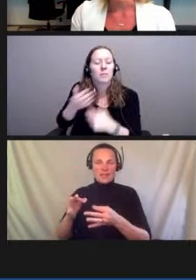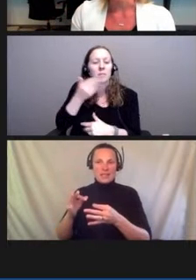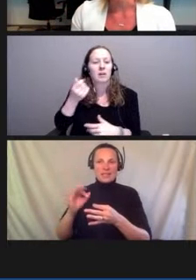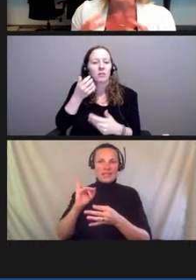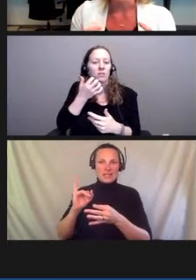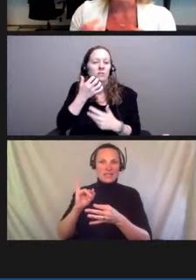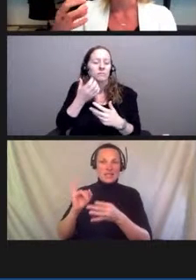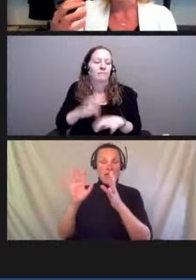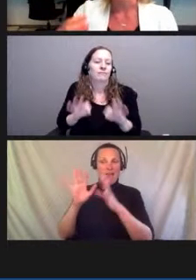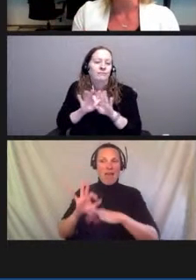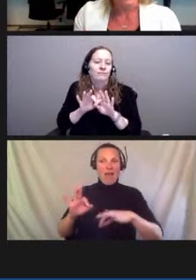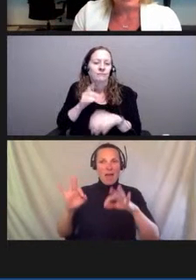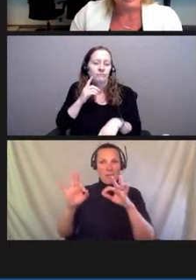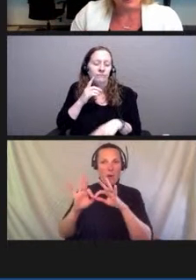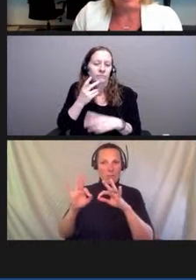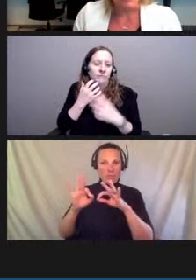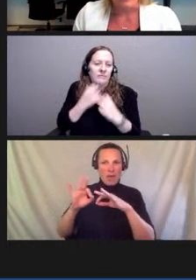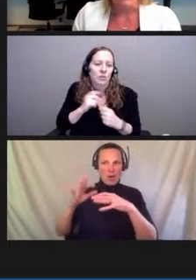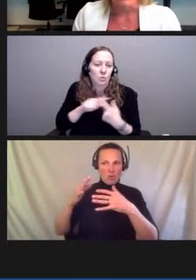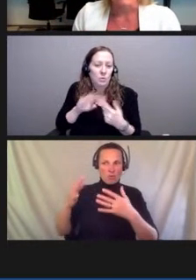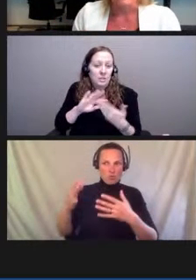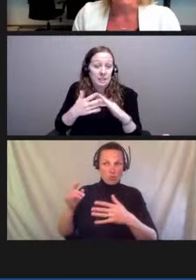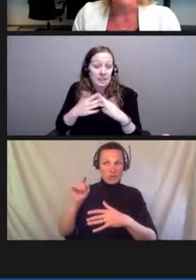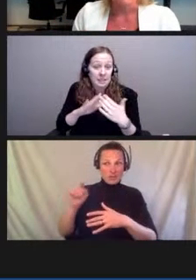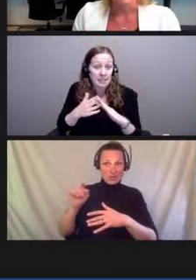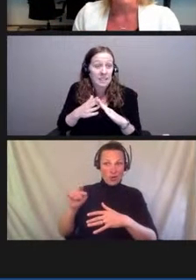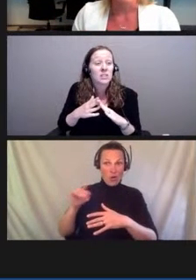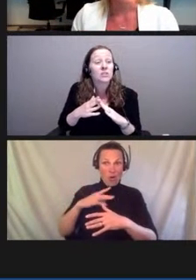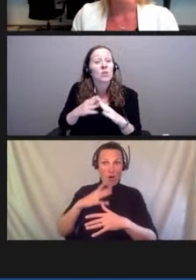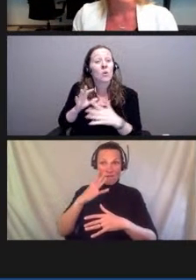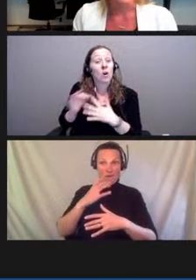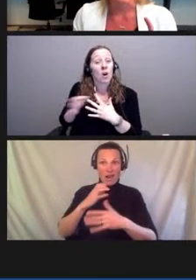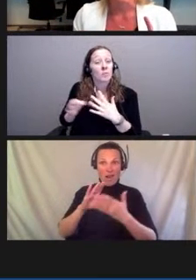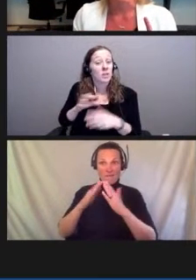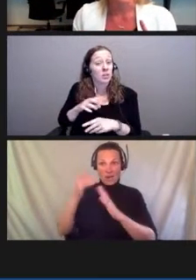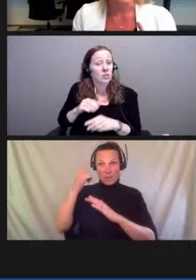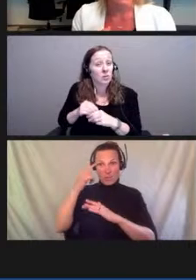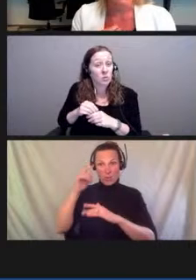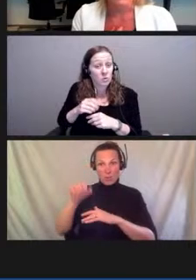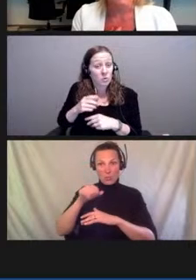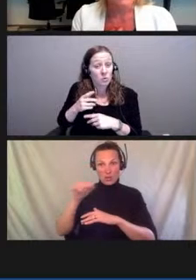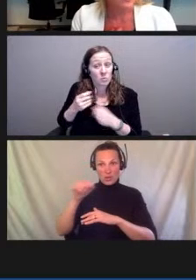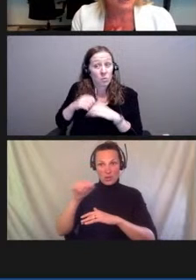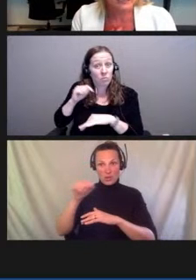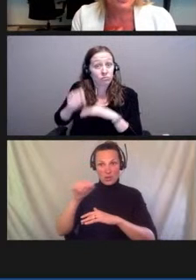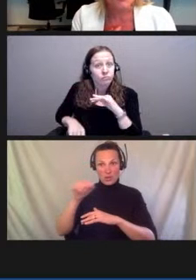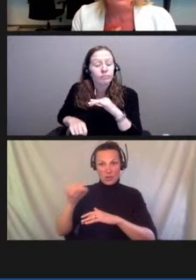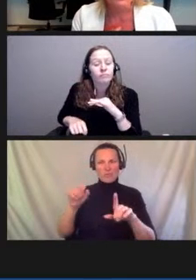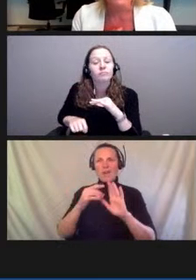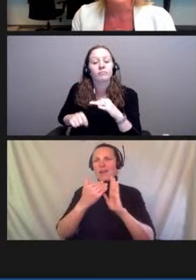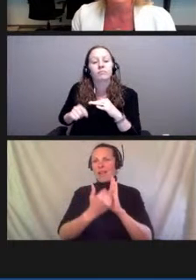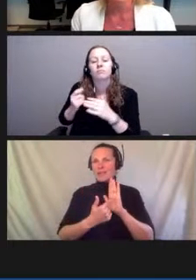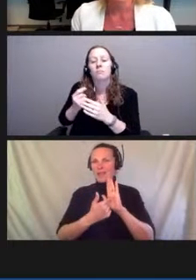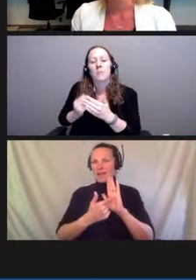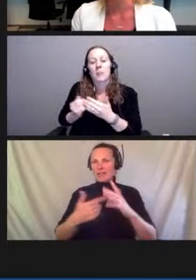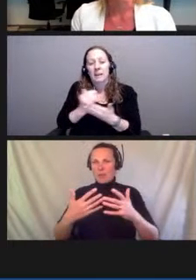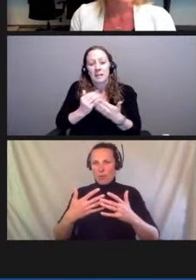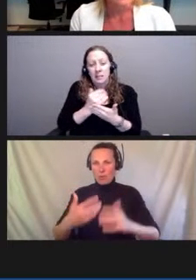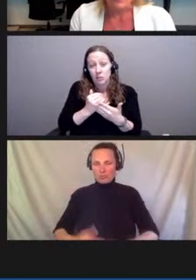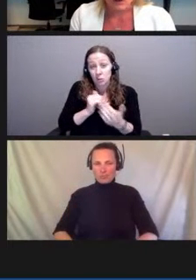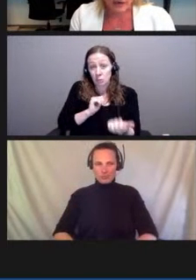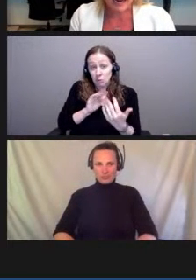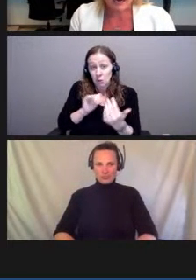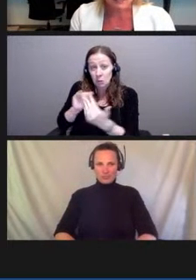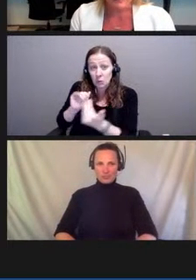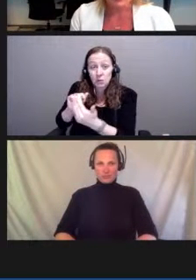that will very likely move on to that triple bottom line assessment will include the options that touch on different collection approaches